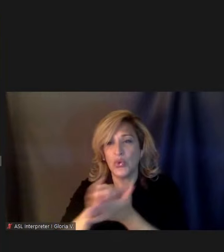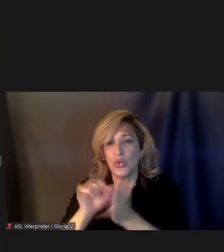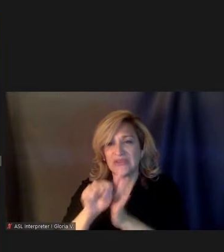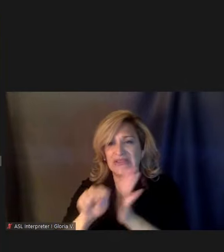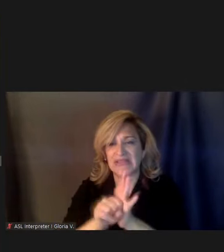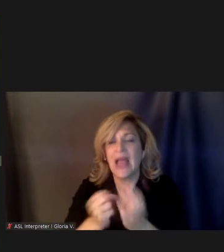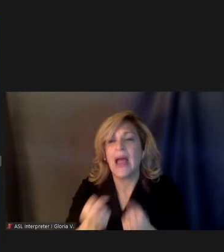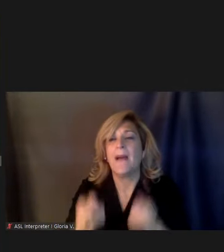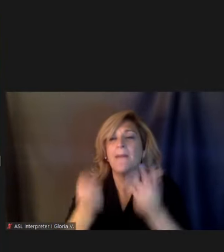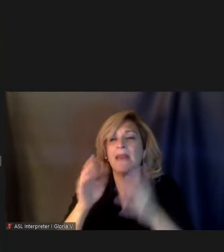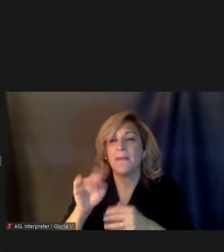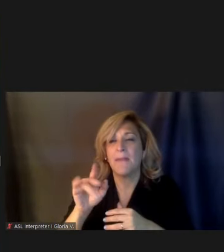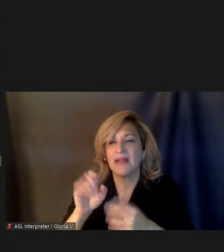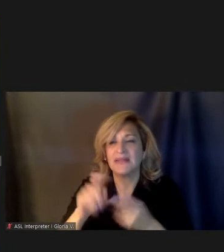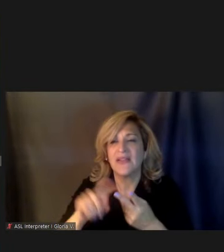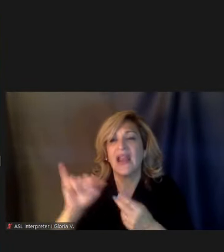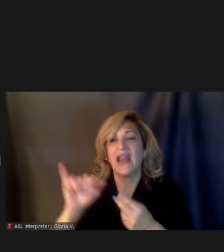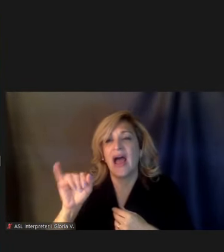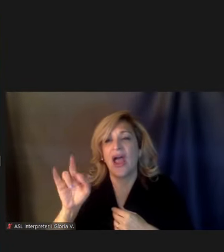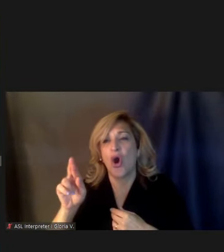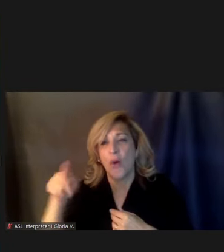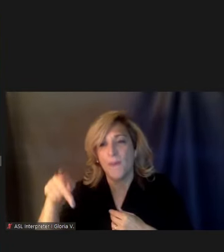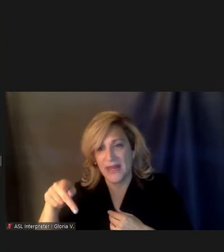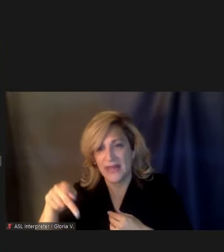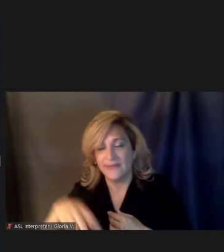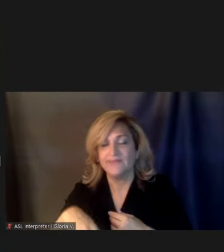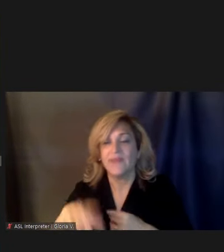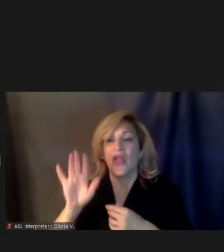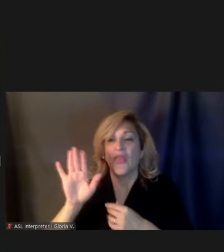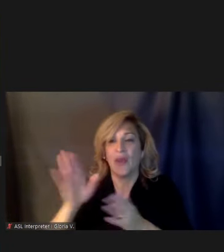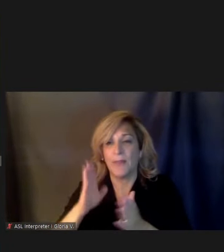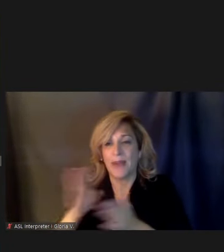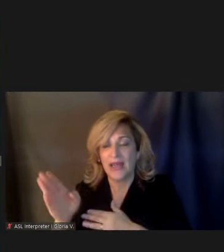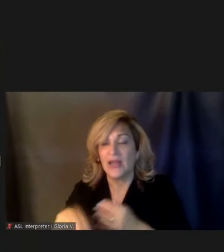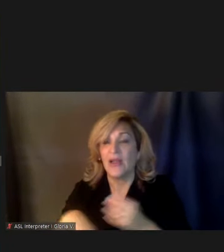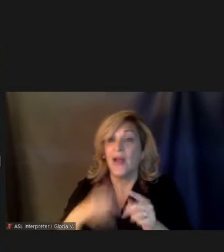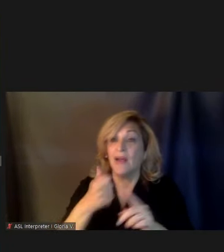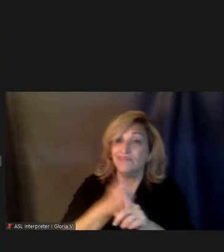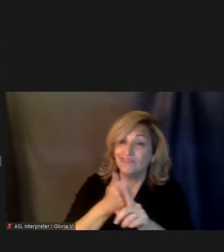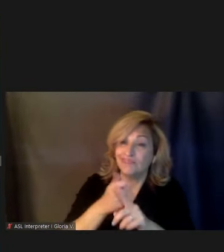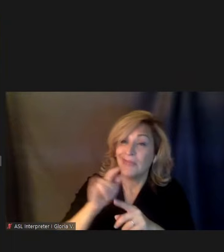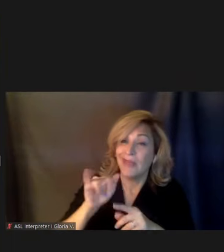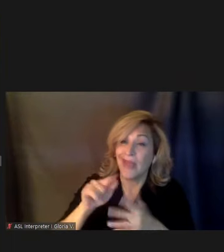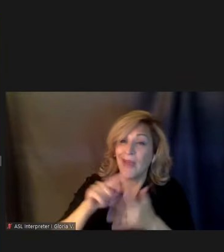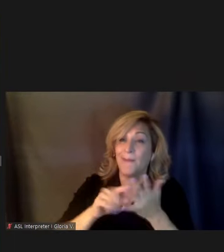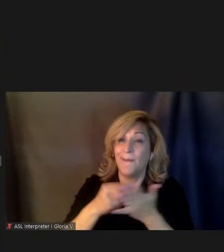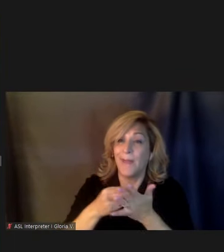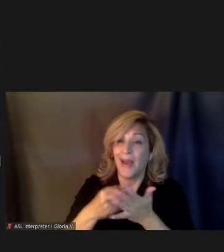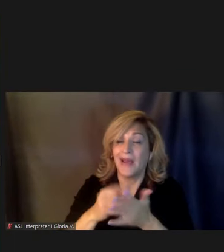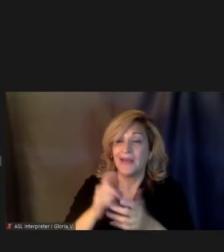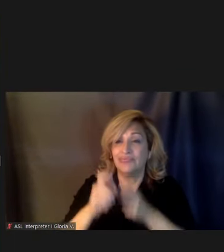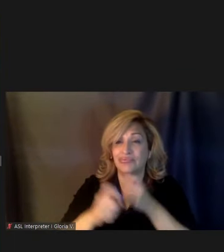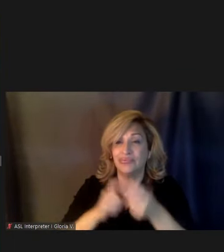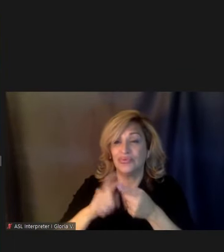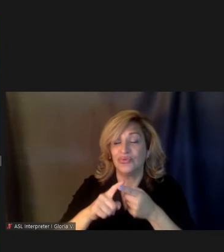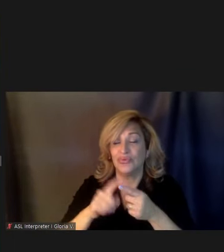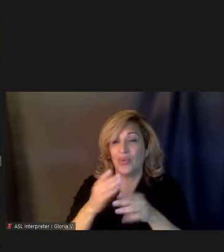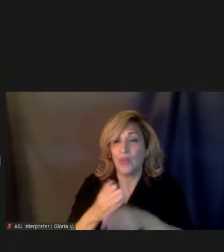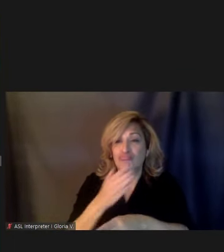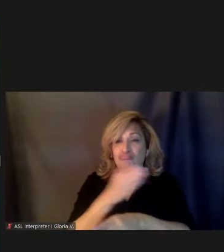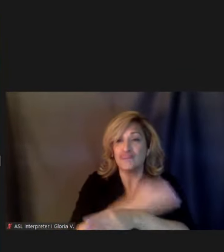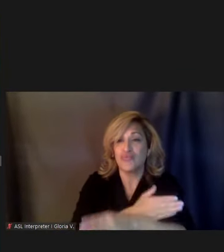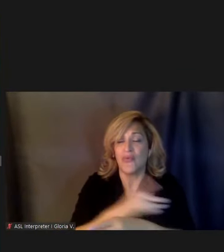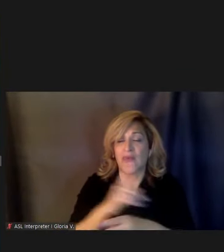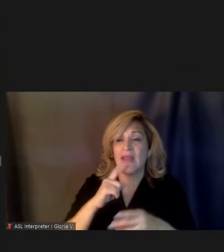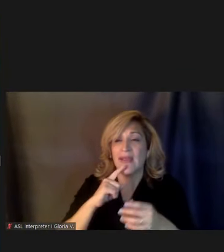International Registration Plan. Of course, there are fuel taxes collected at each fill-up. Much of that money is supposed to be dedicated to improving and maintaining highway